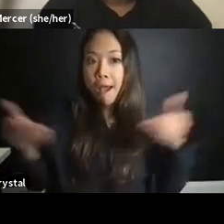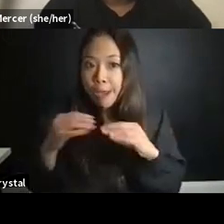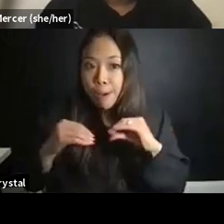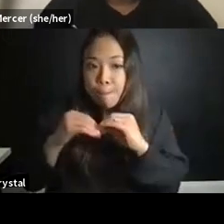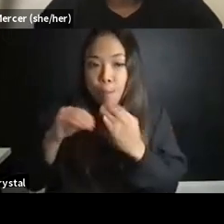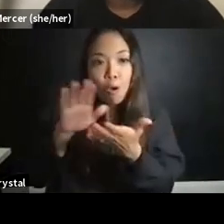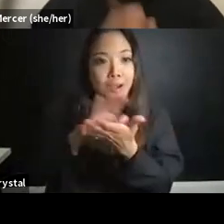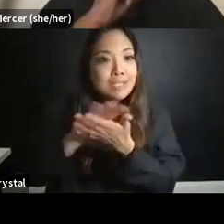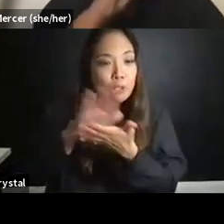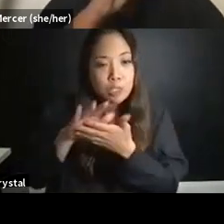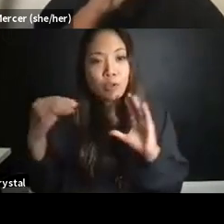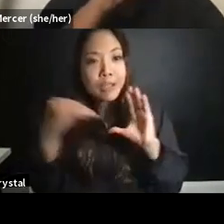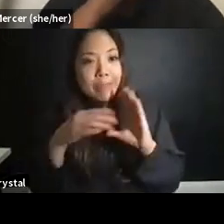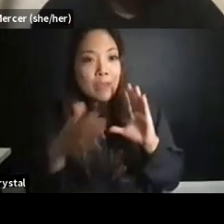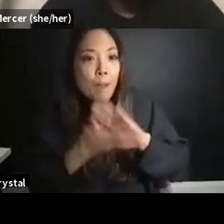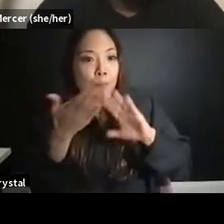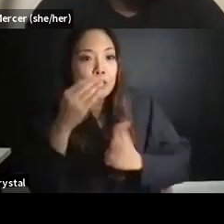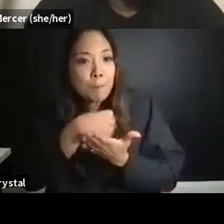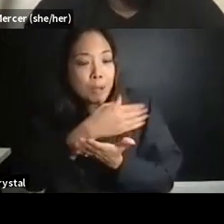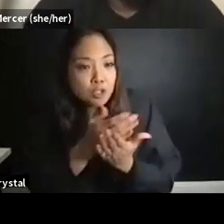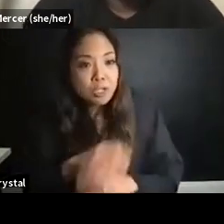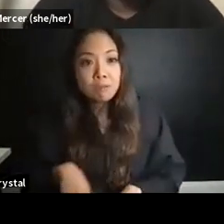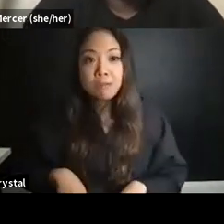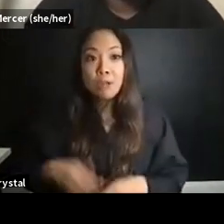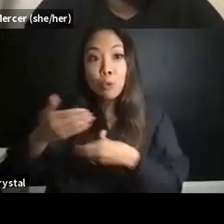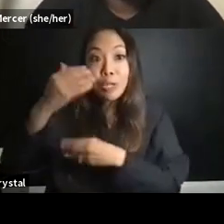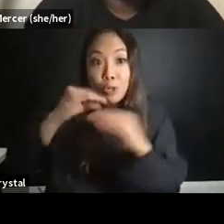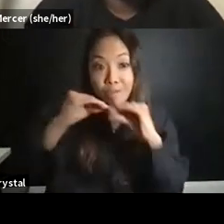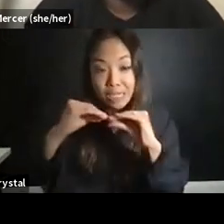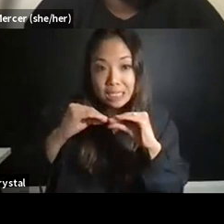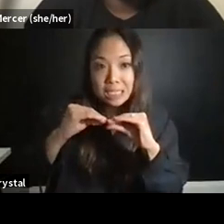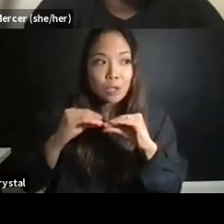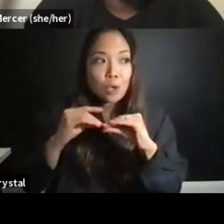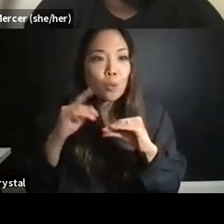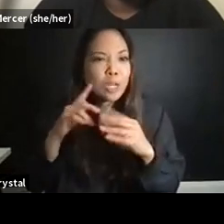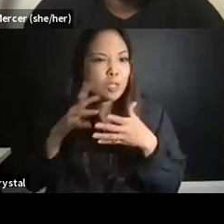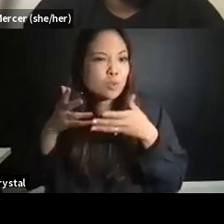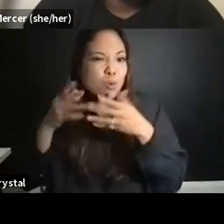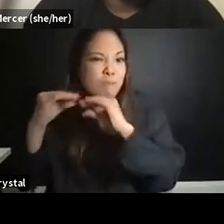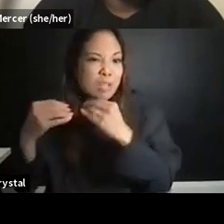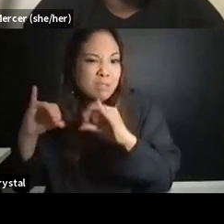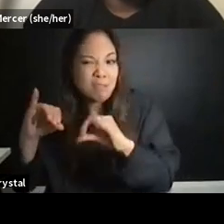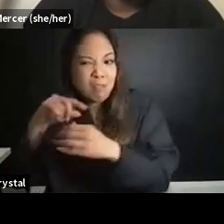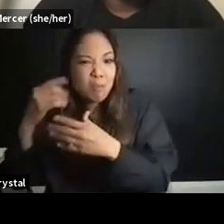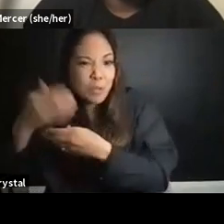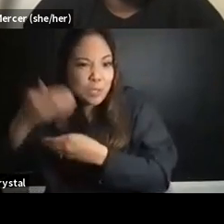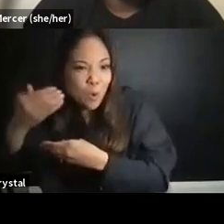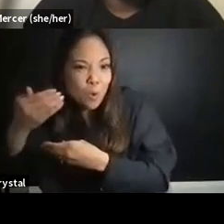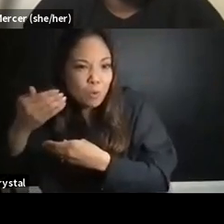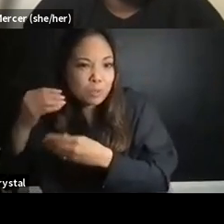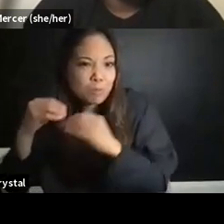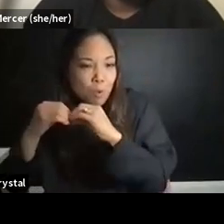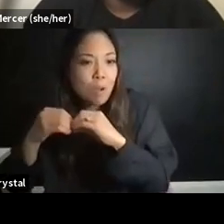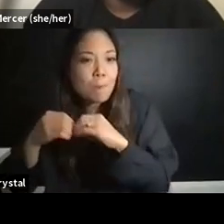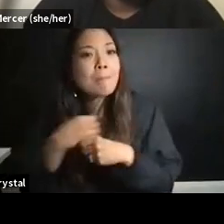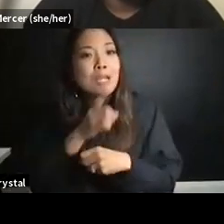budget and we've fixed windows you know we need to fix the remainder of the windows but we also need to ensure that we